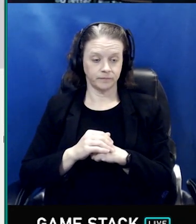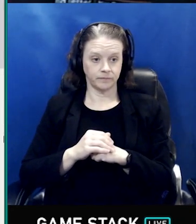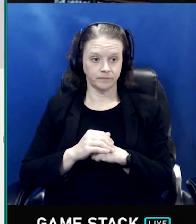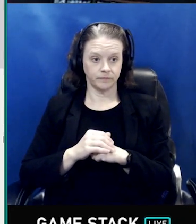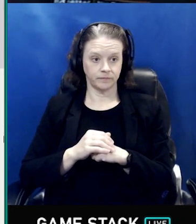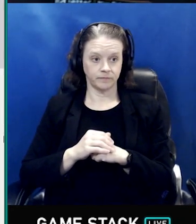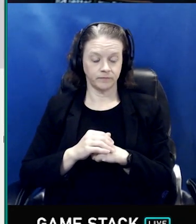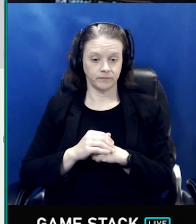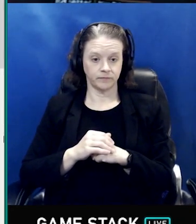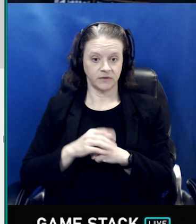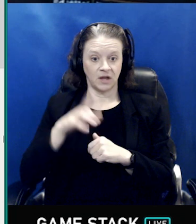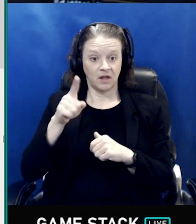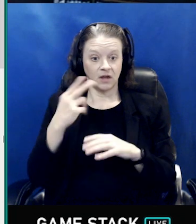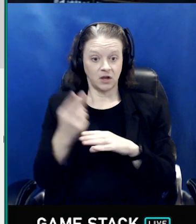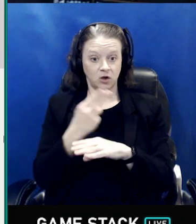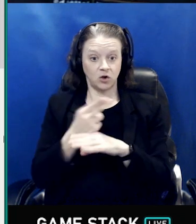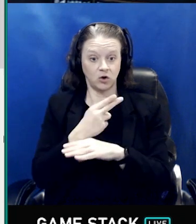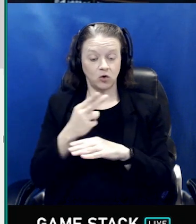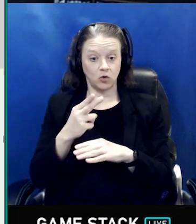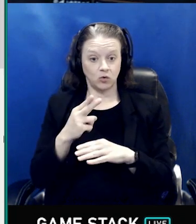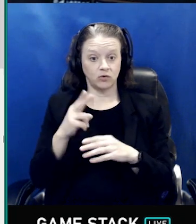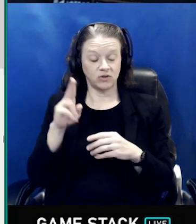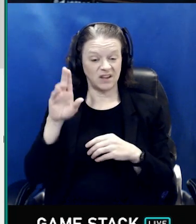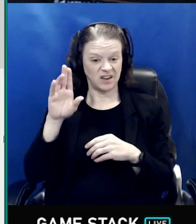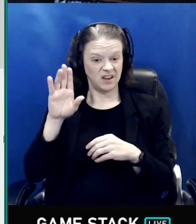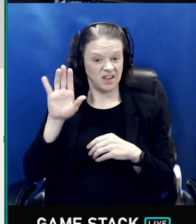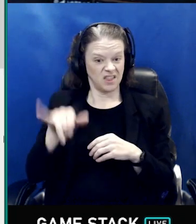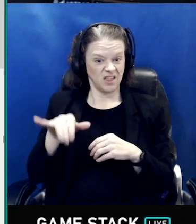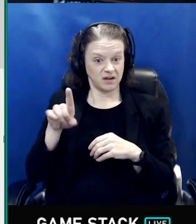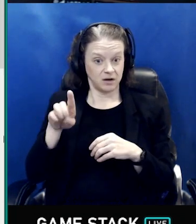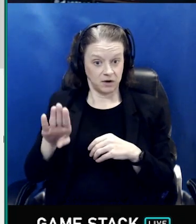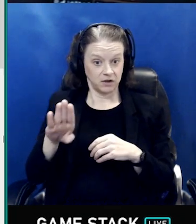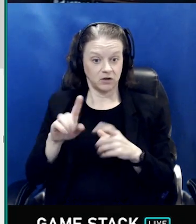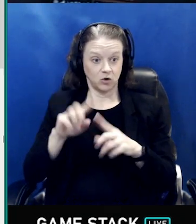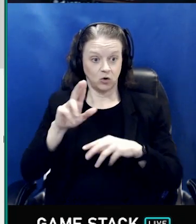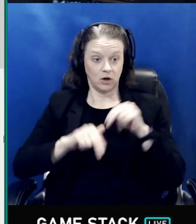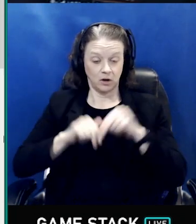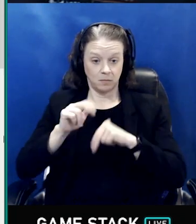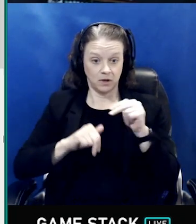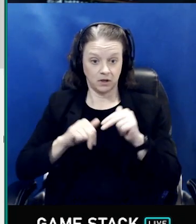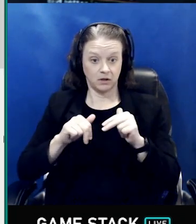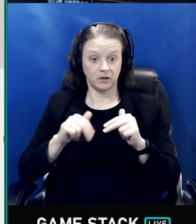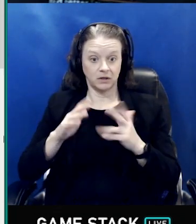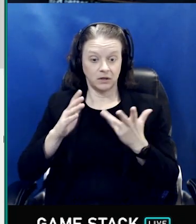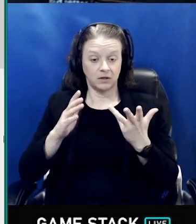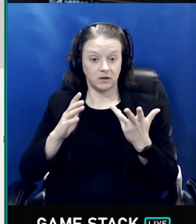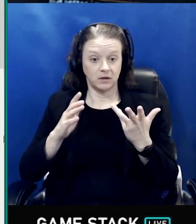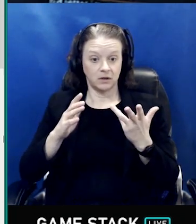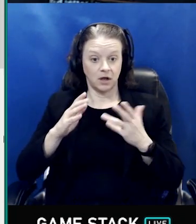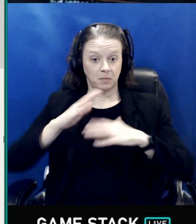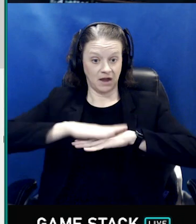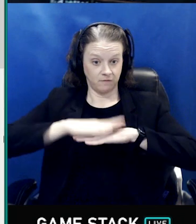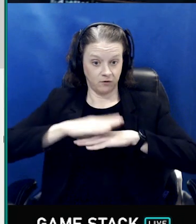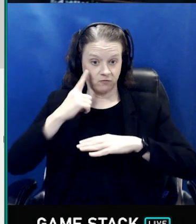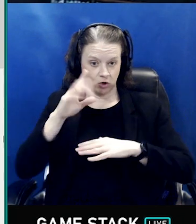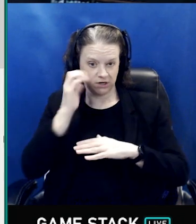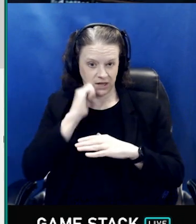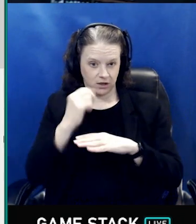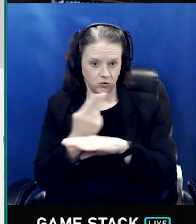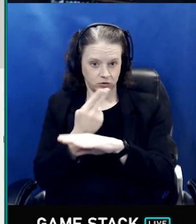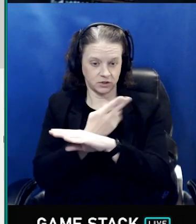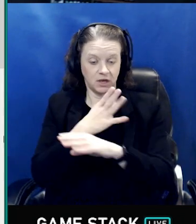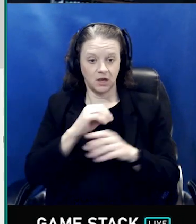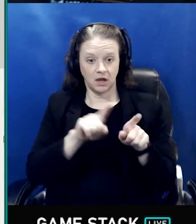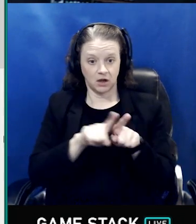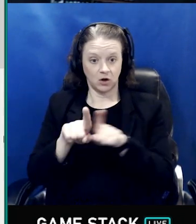They use Data Factory to build ETL and aggregation pipeline for daily batch. And with continuous export feature of